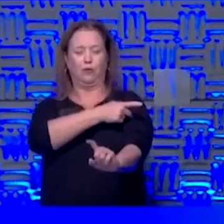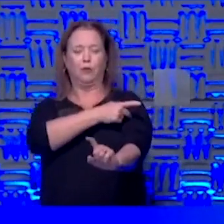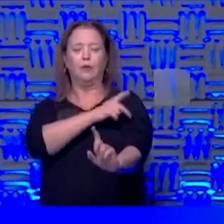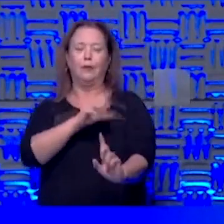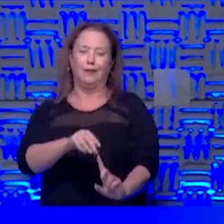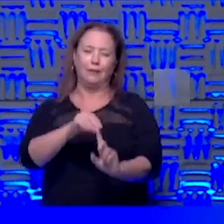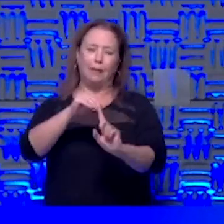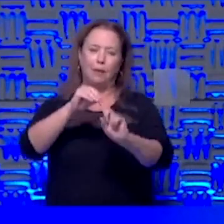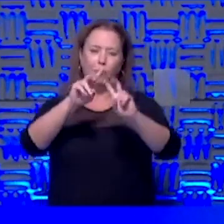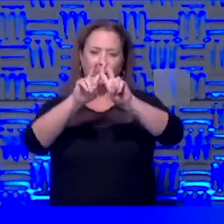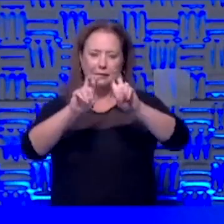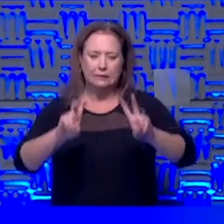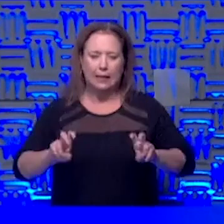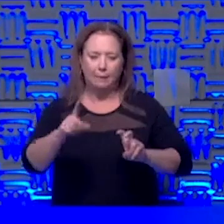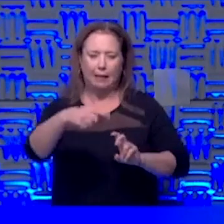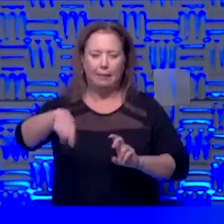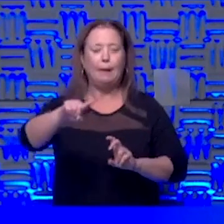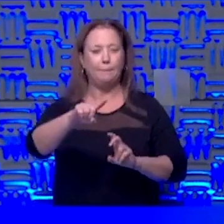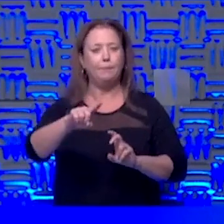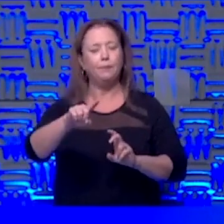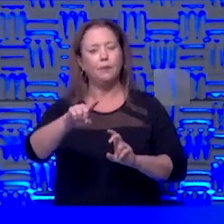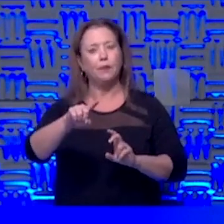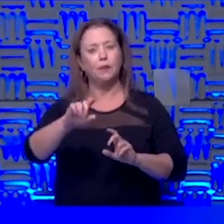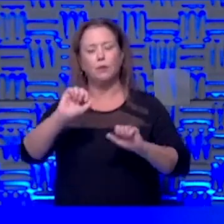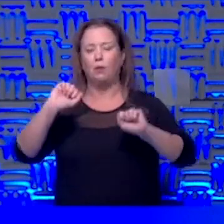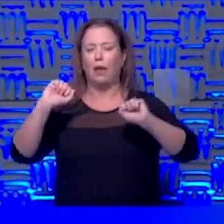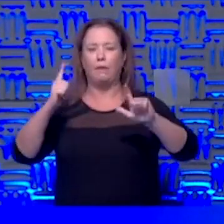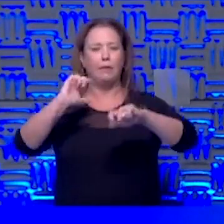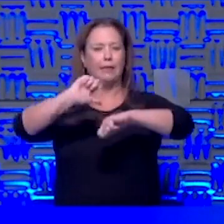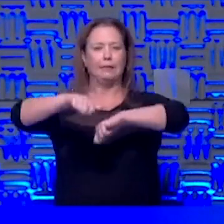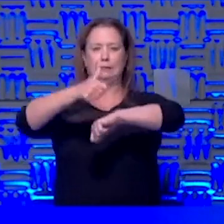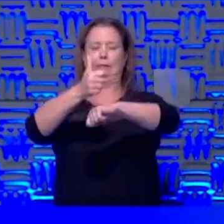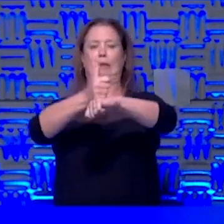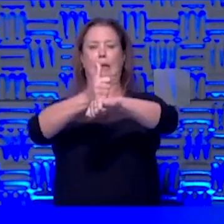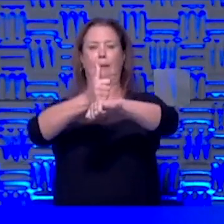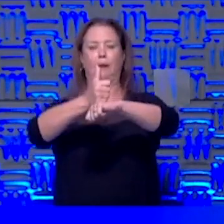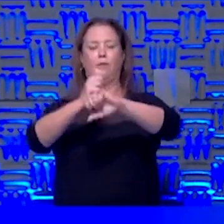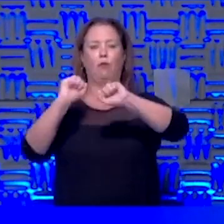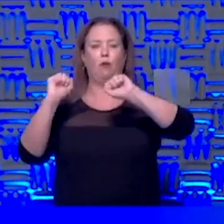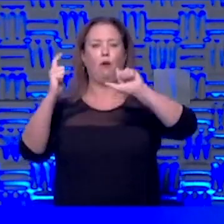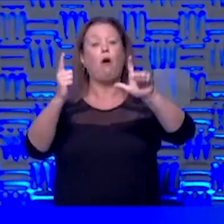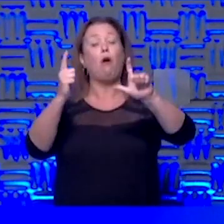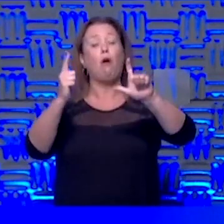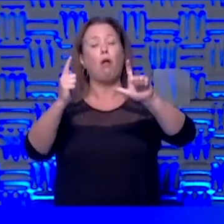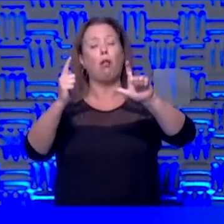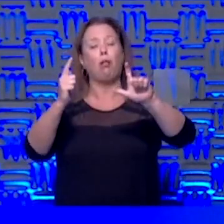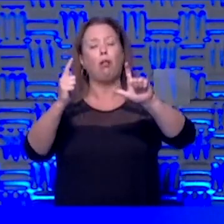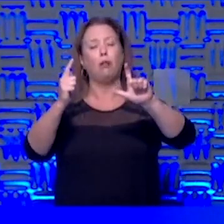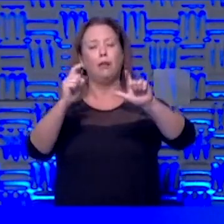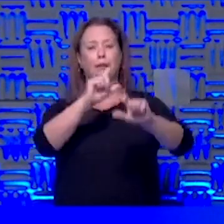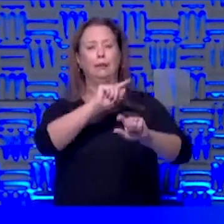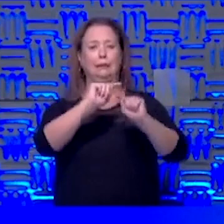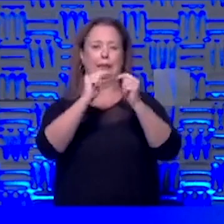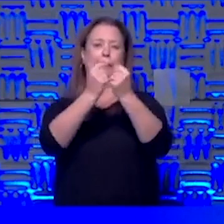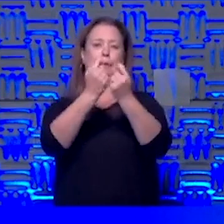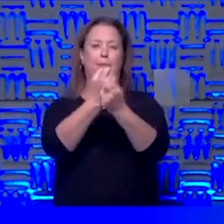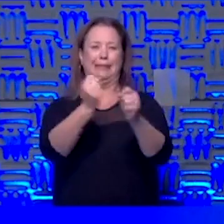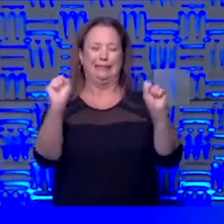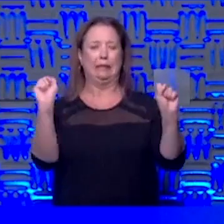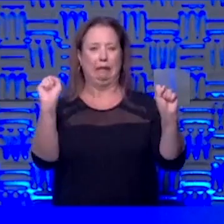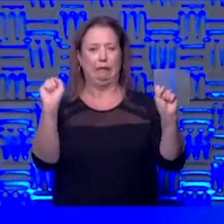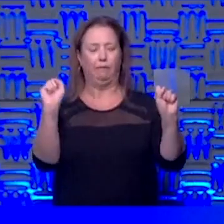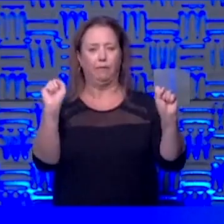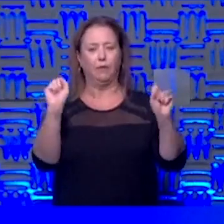them or doing specific procedures. So we have all of those systems and protocol in place for all of our healthcare workers, all of our employees to be